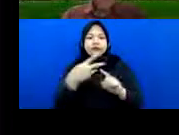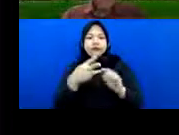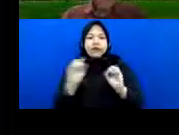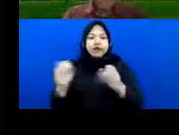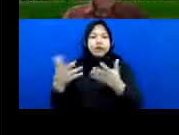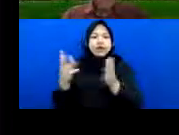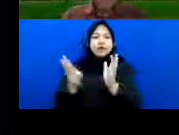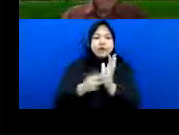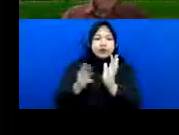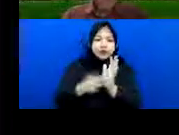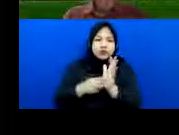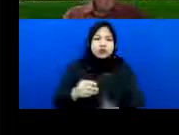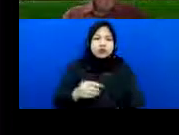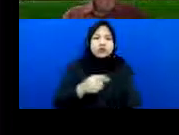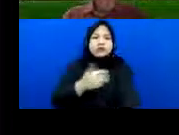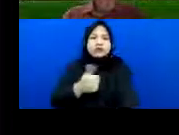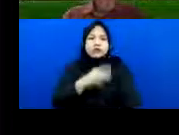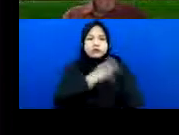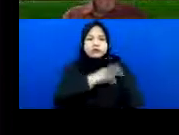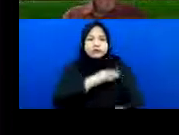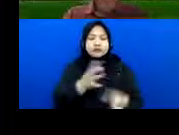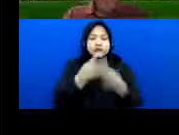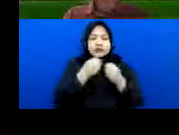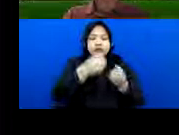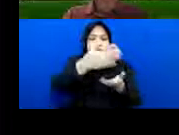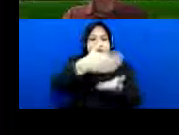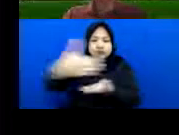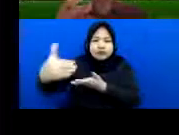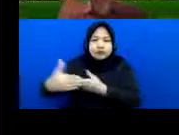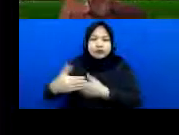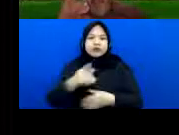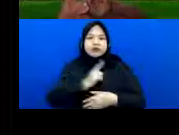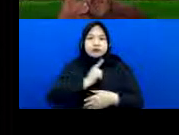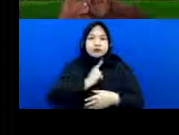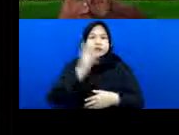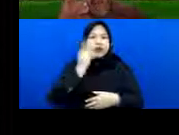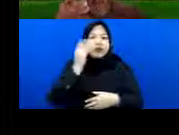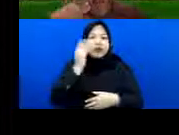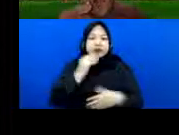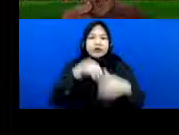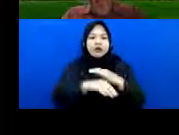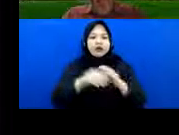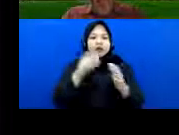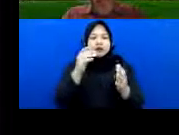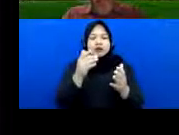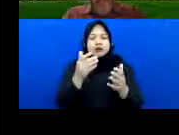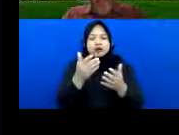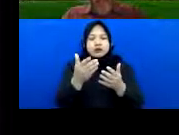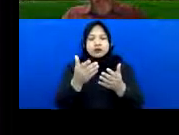method is beneficial to obtain information regarding individuals' experience in social